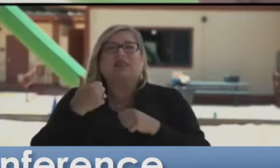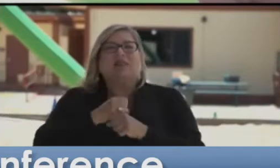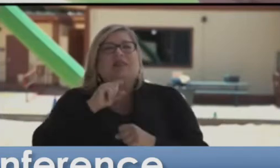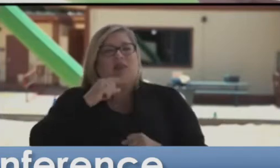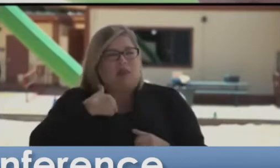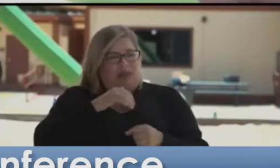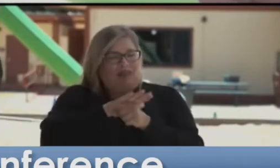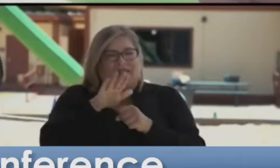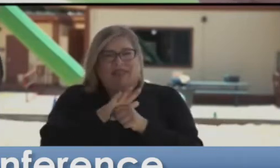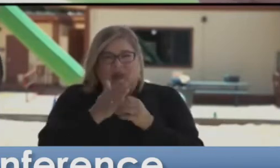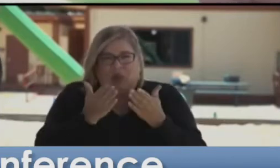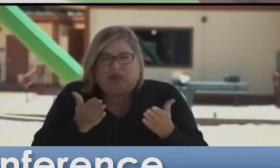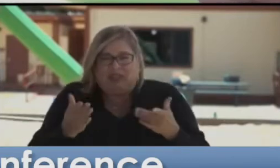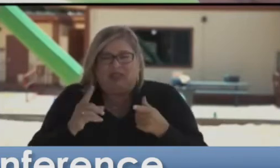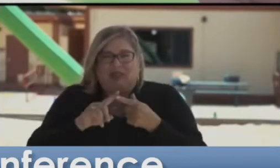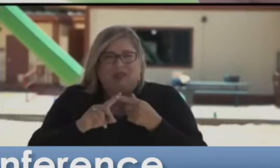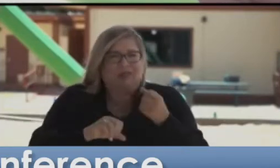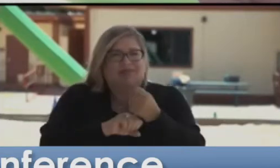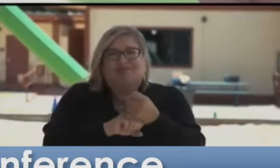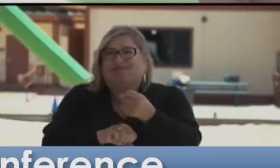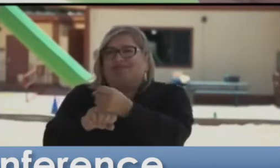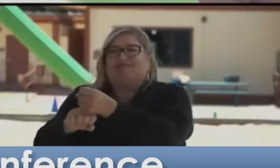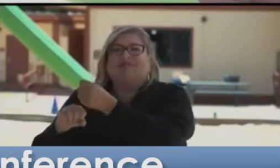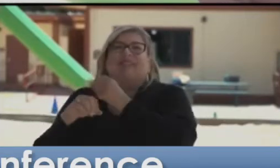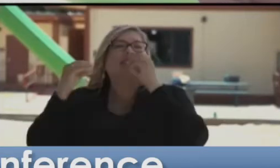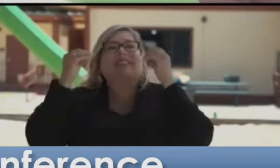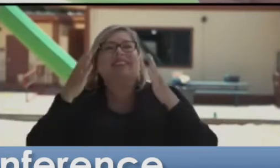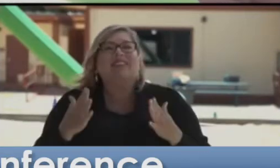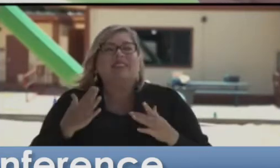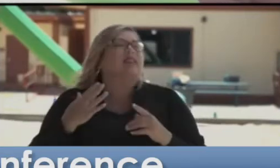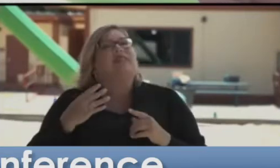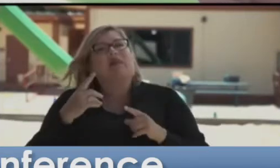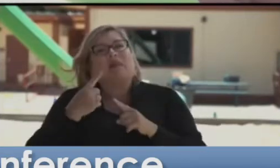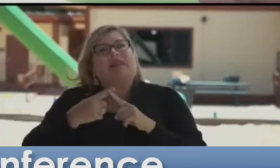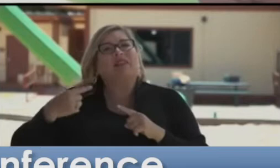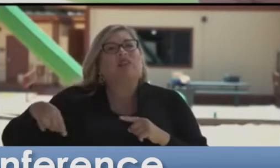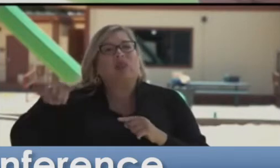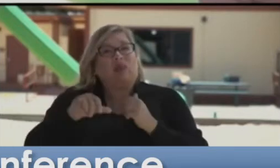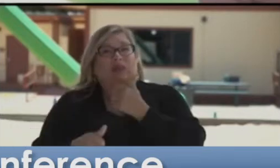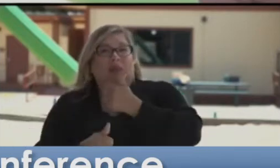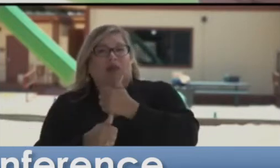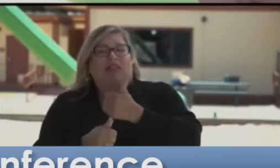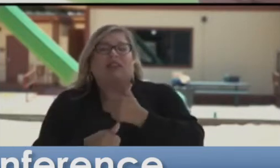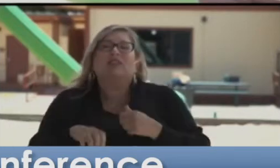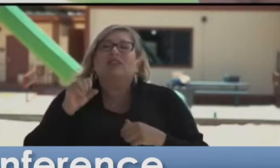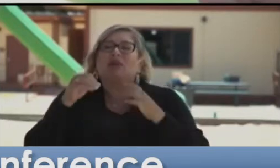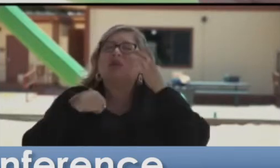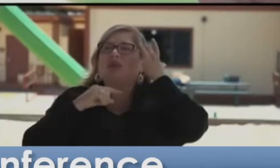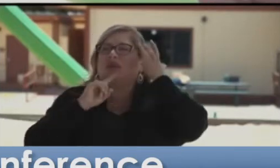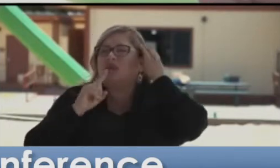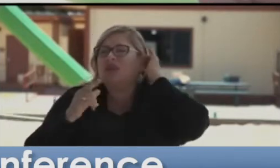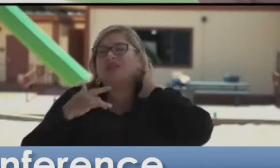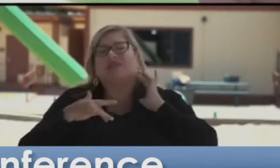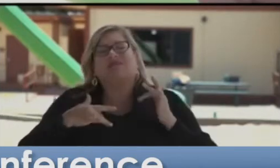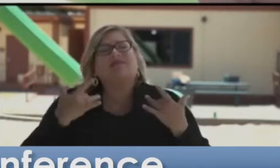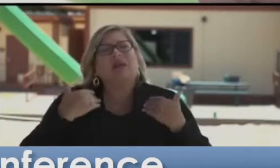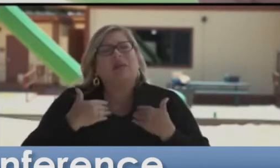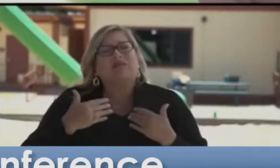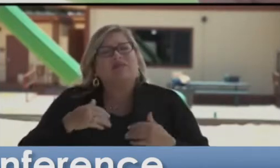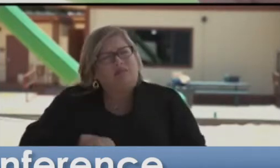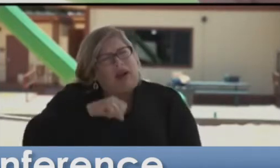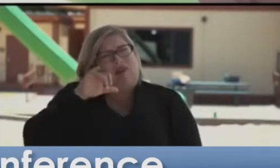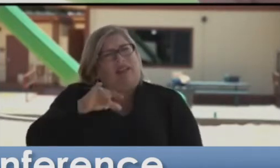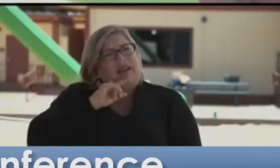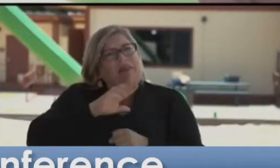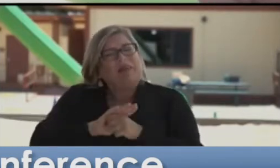resources to back up those teachers and those paraprofessionals. So we're really proud of that commitment as well. But we